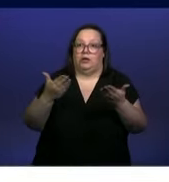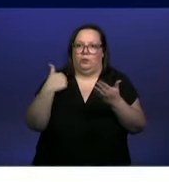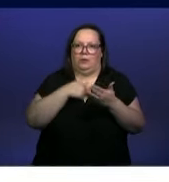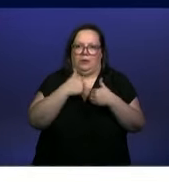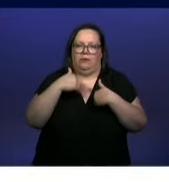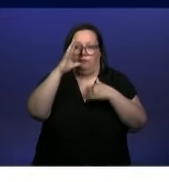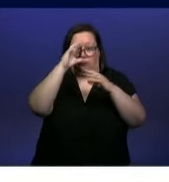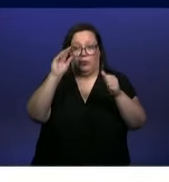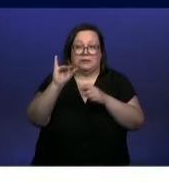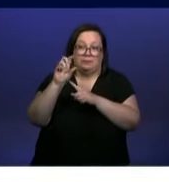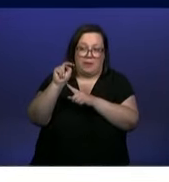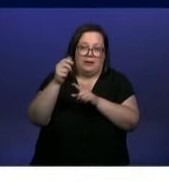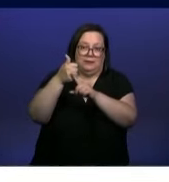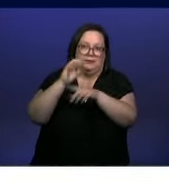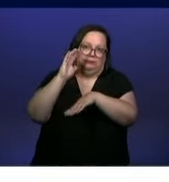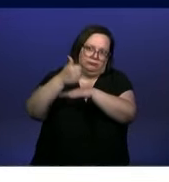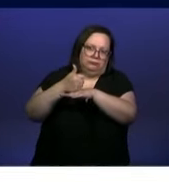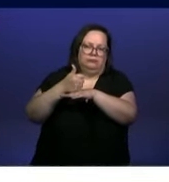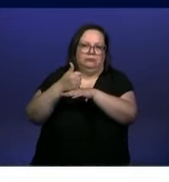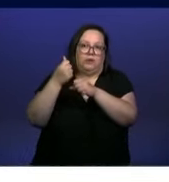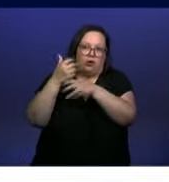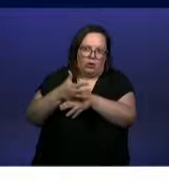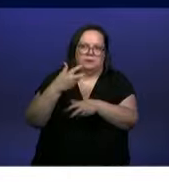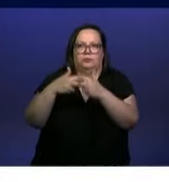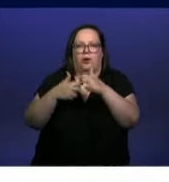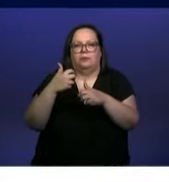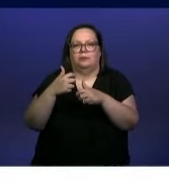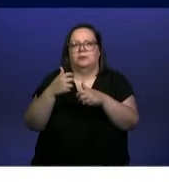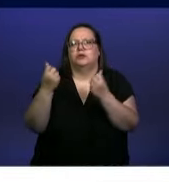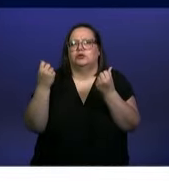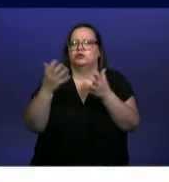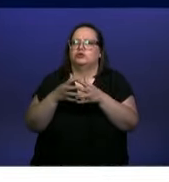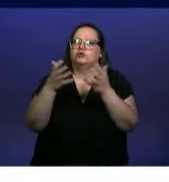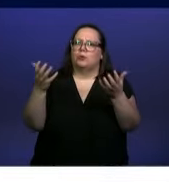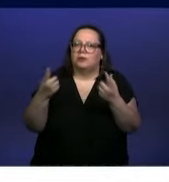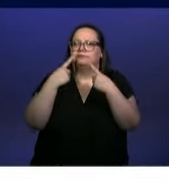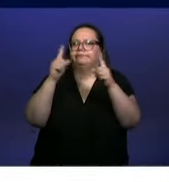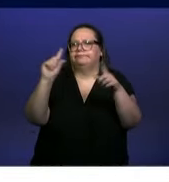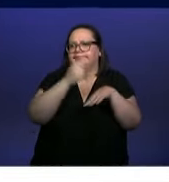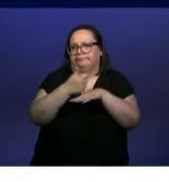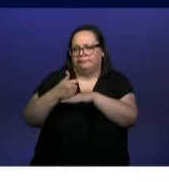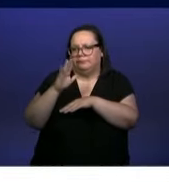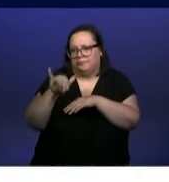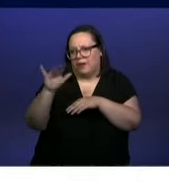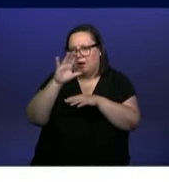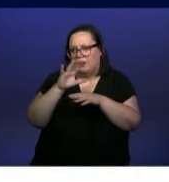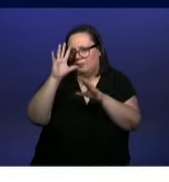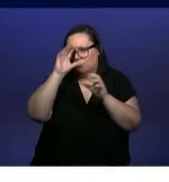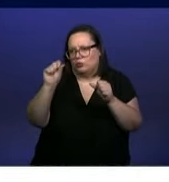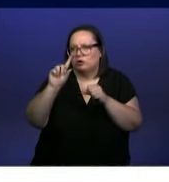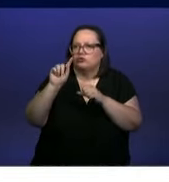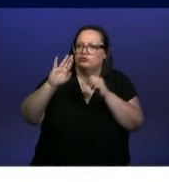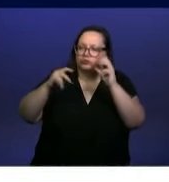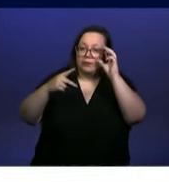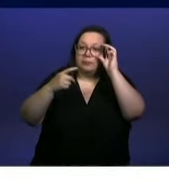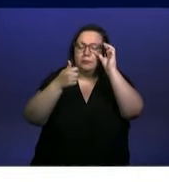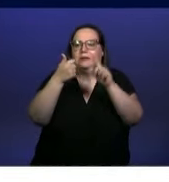problem. He undid so much of what was successfully implemented by President Trump. He and Secretary Mayorkas,